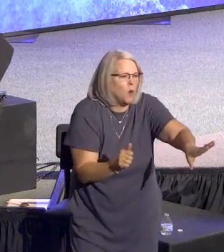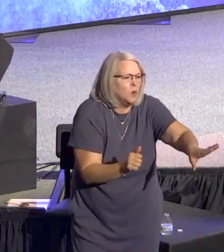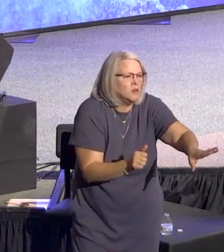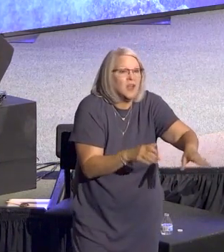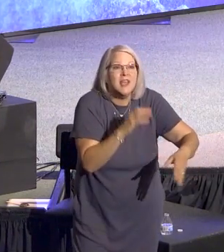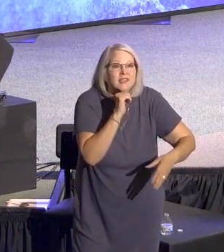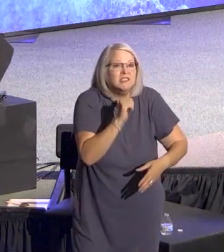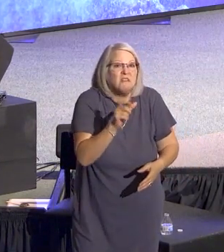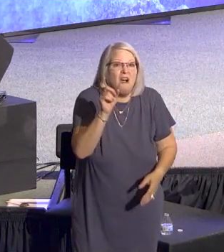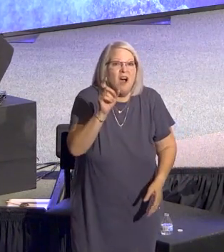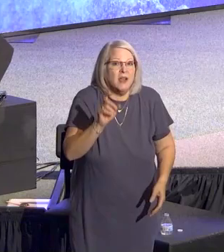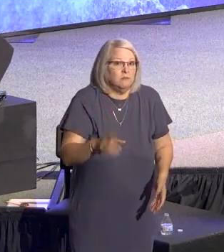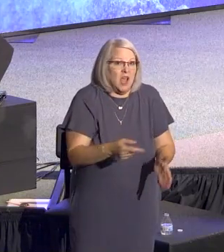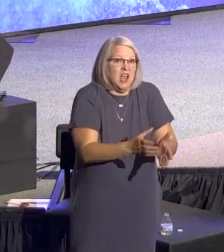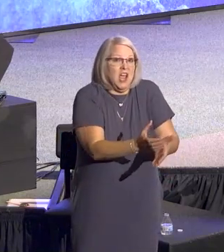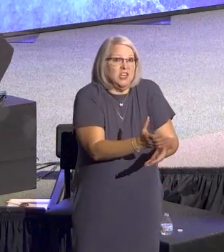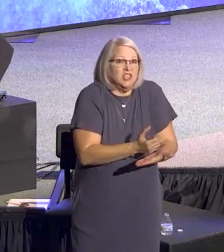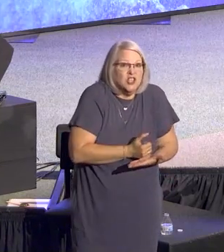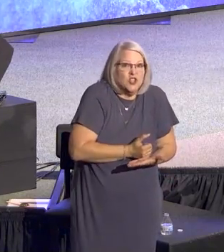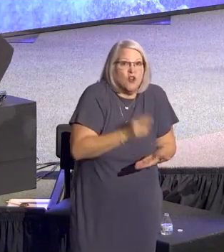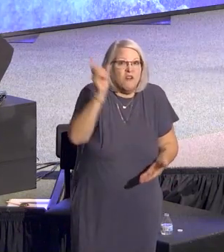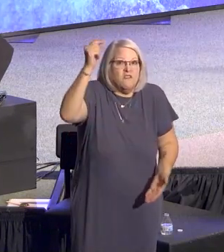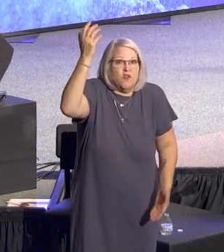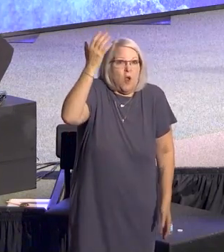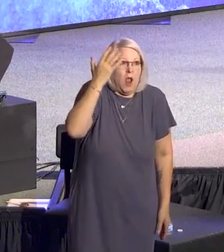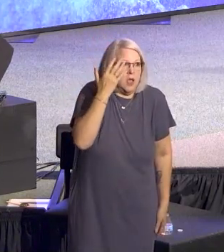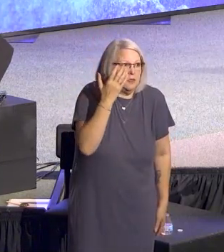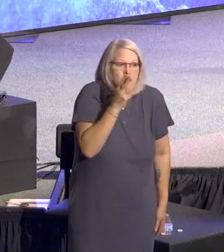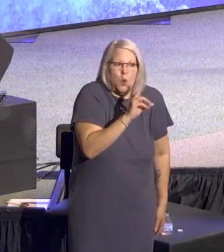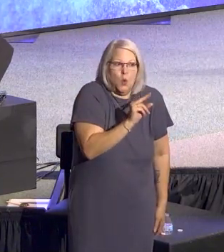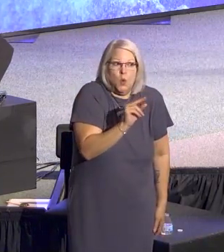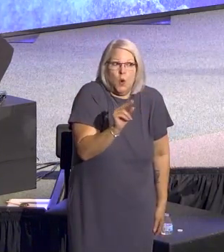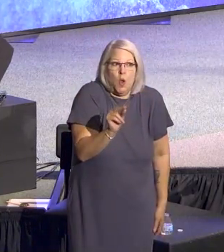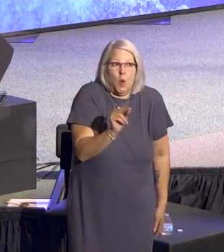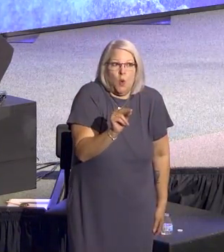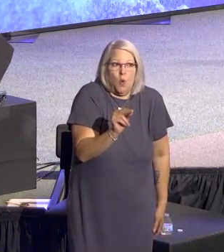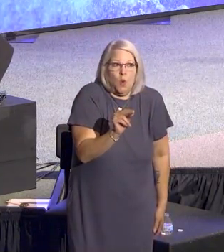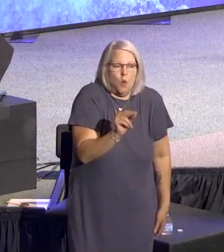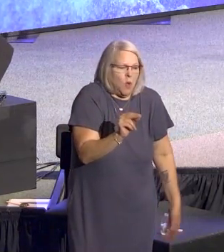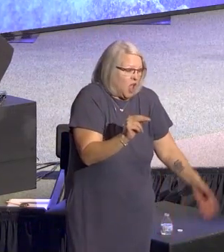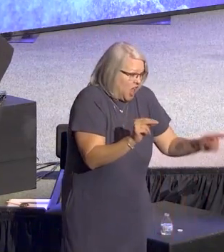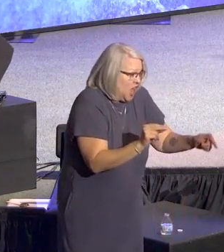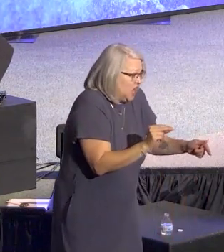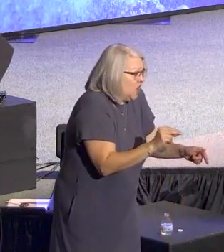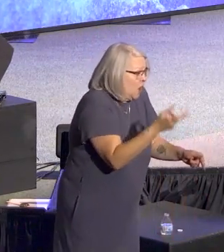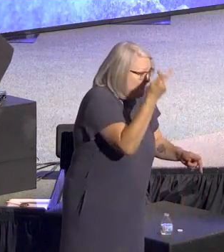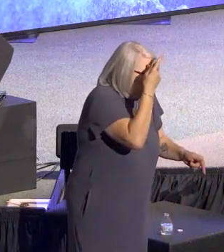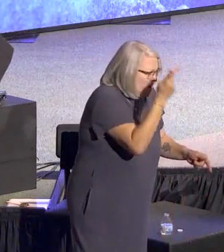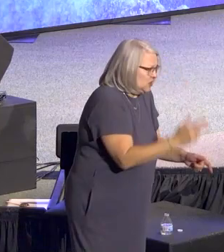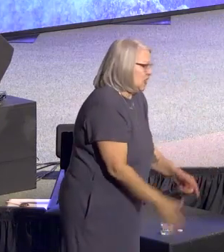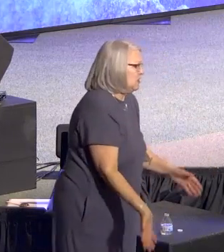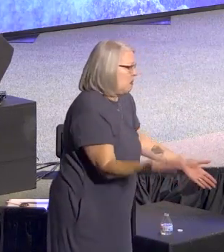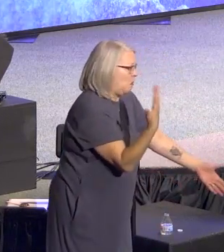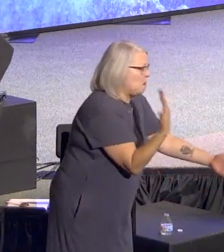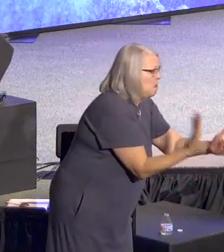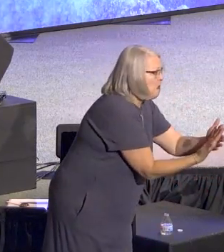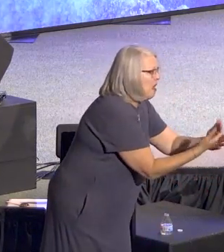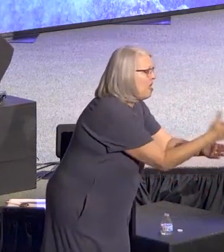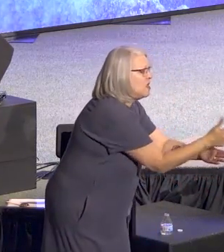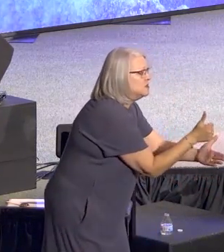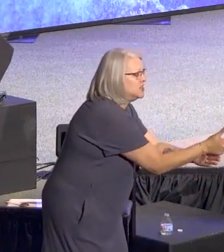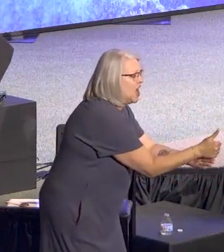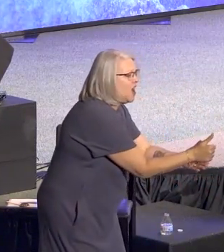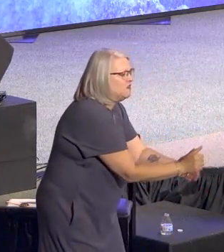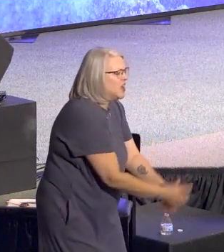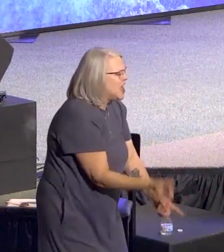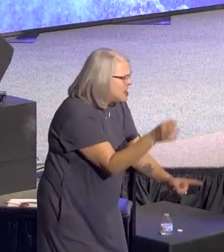grace, probably as far as other people were concerned. He deserved to be put in his place. This guy